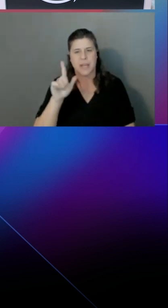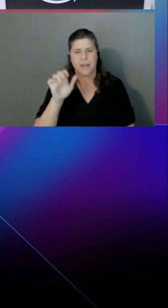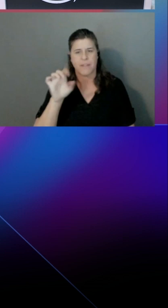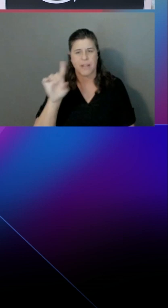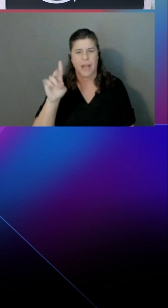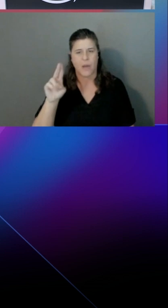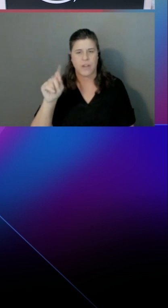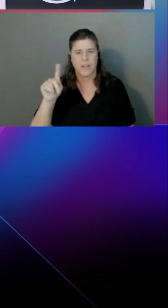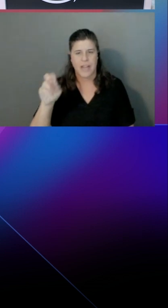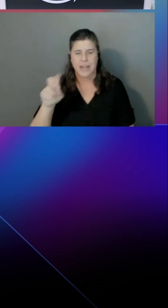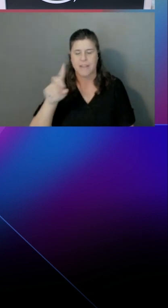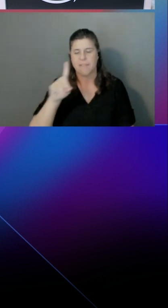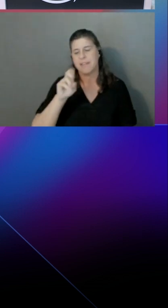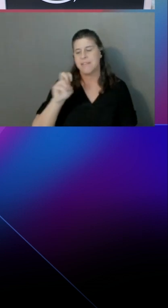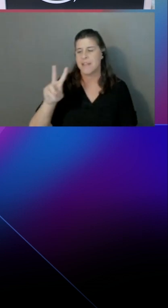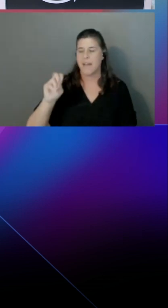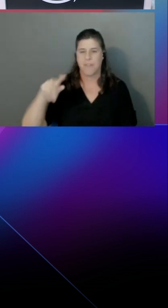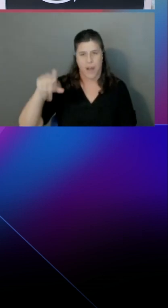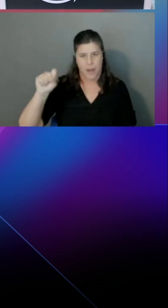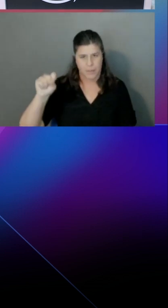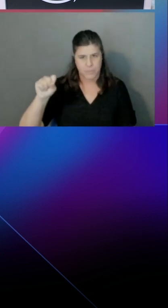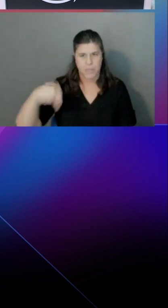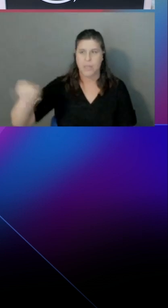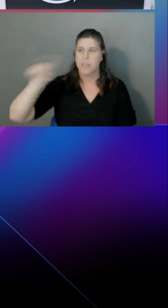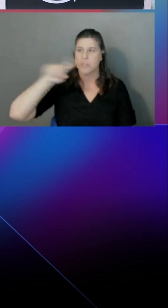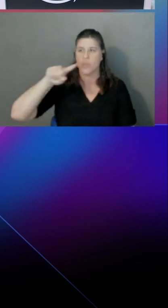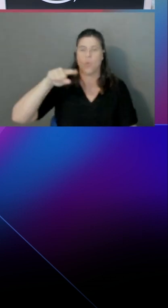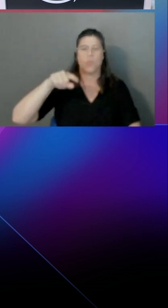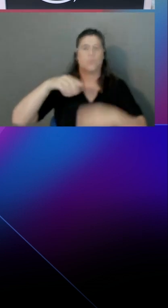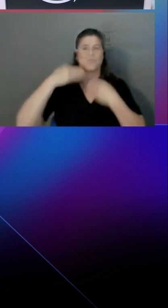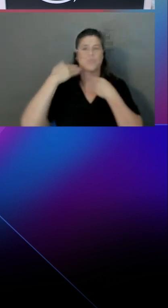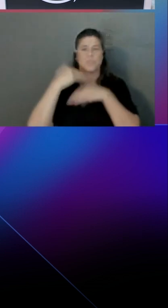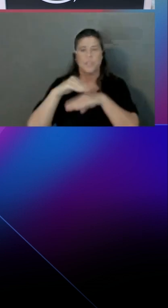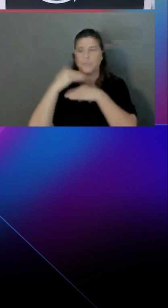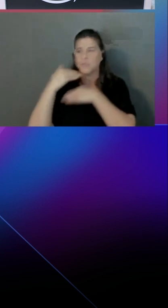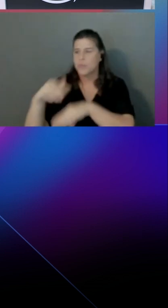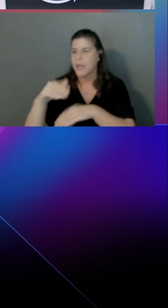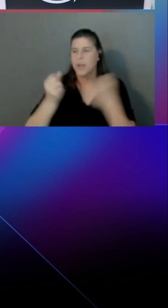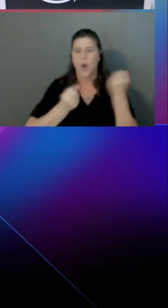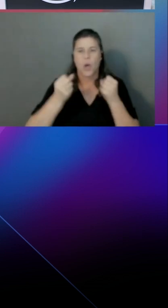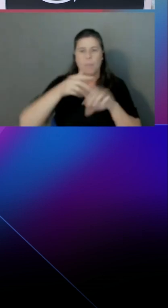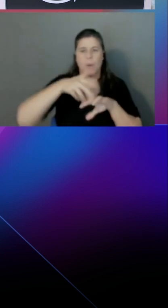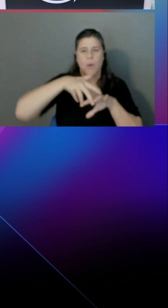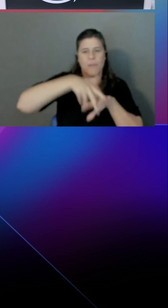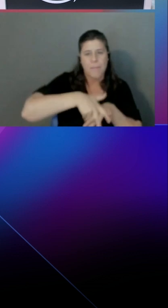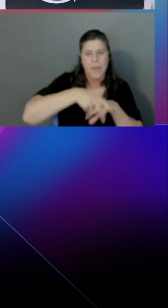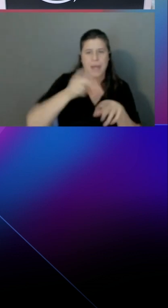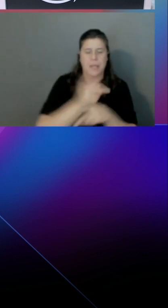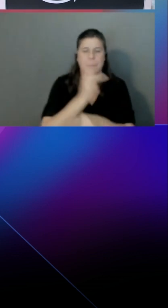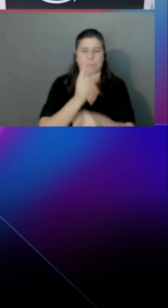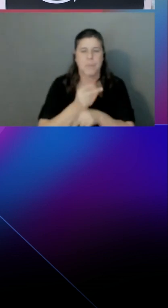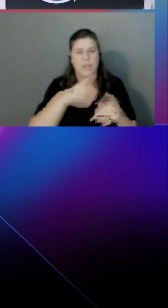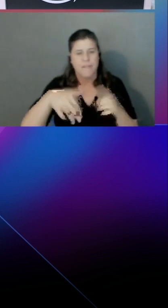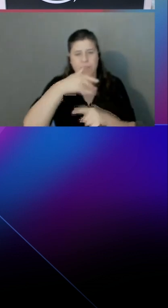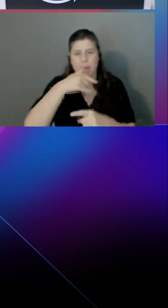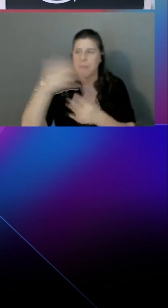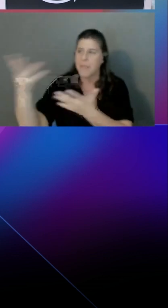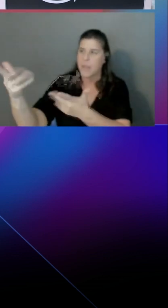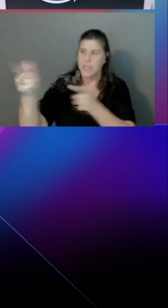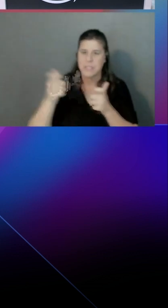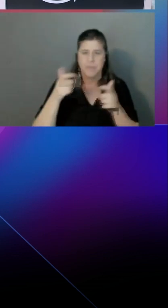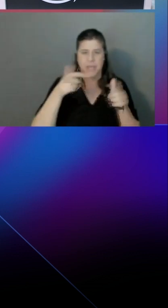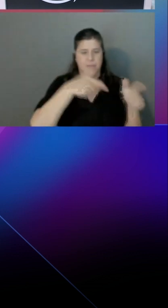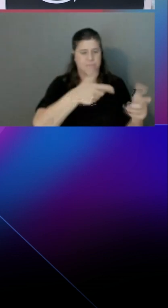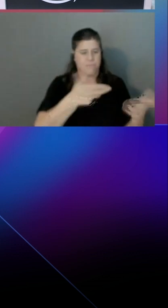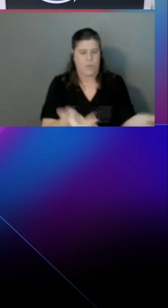if you will, to that constrained automotive embedded computing environment in the vehicles. So that's another really big thing